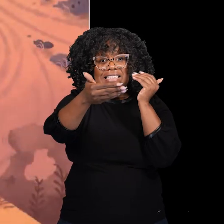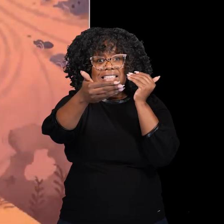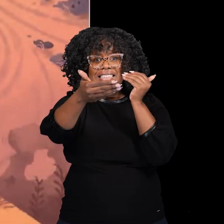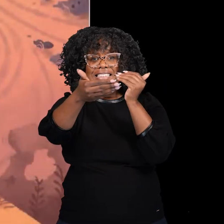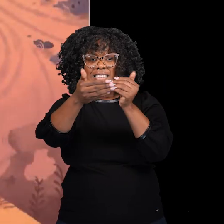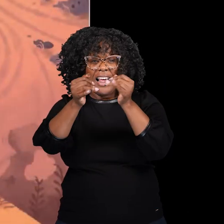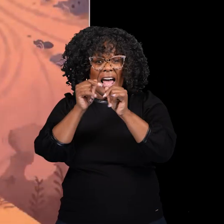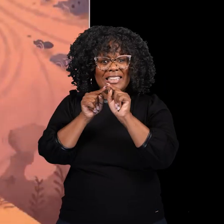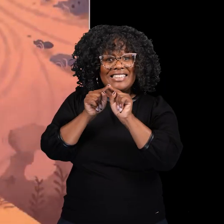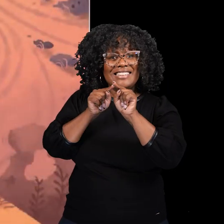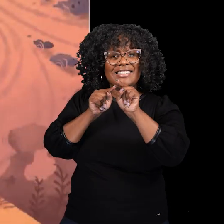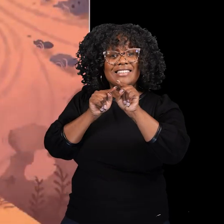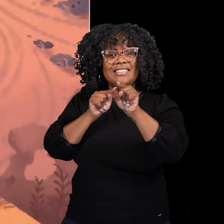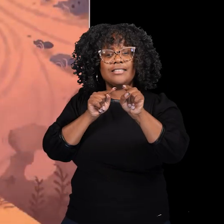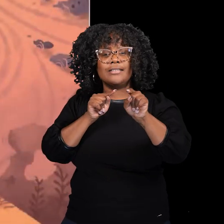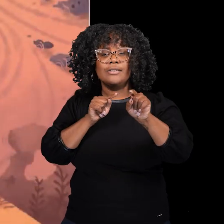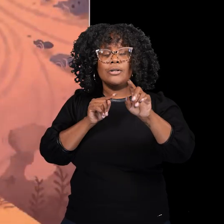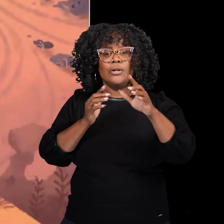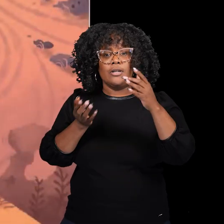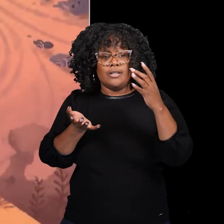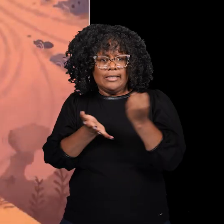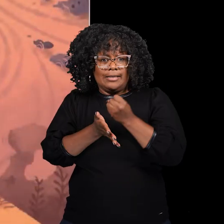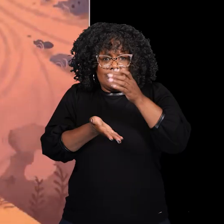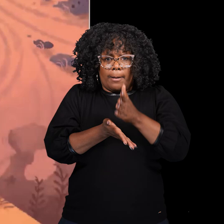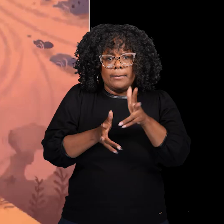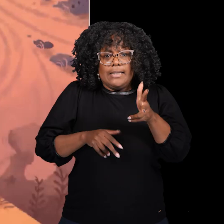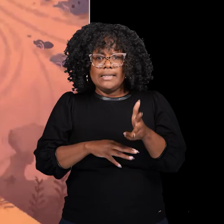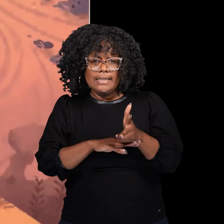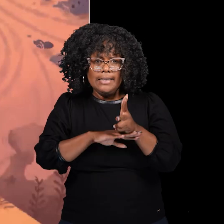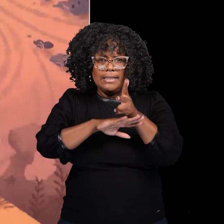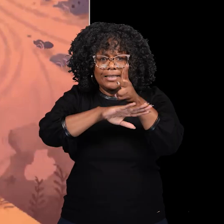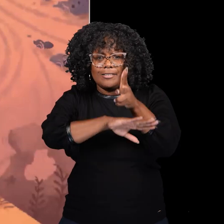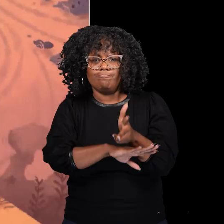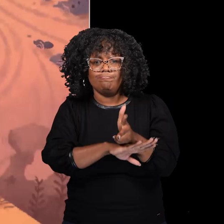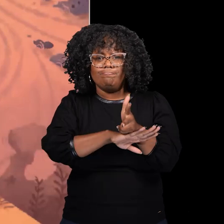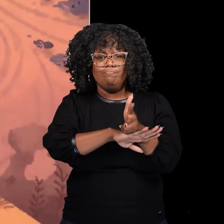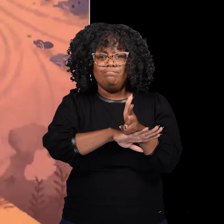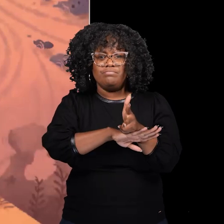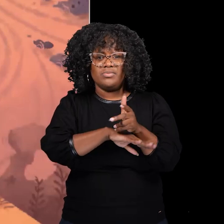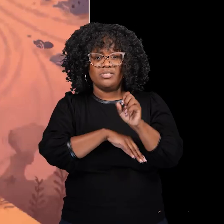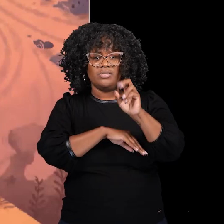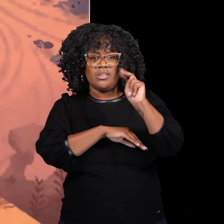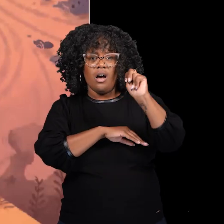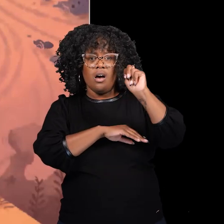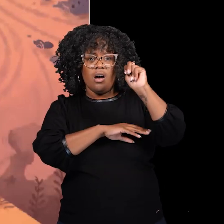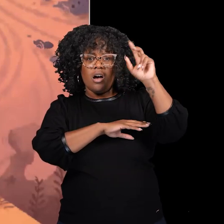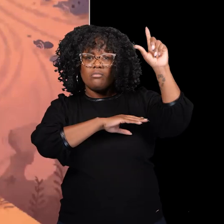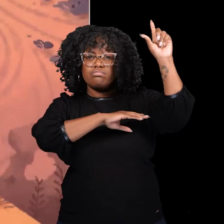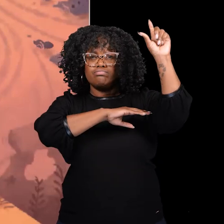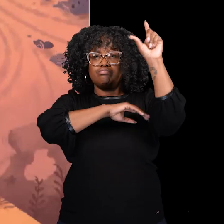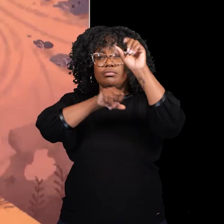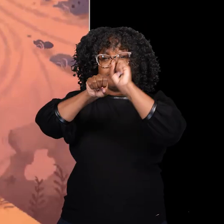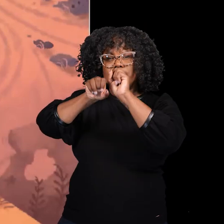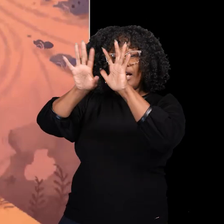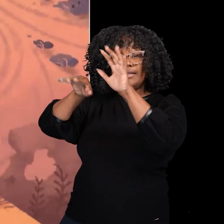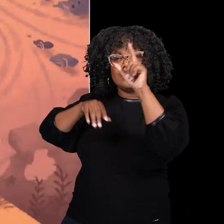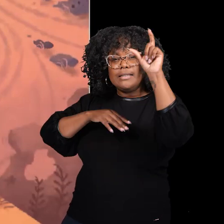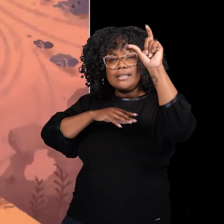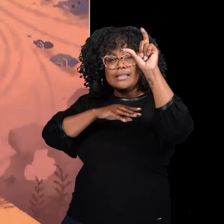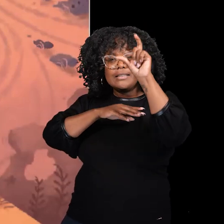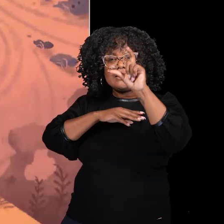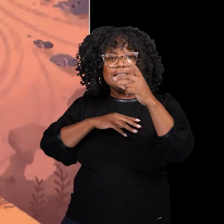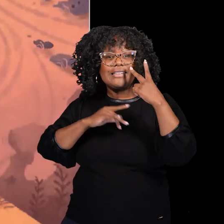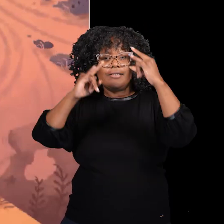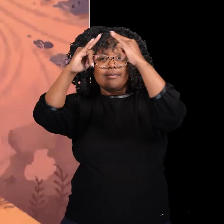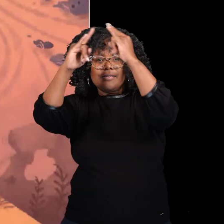into the final stretch of the rally, she stops with her tires in the burning sand. The sun sets behind the mountains,